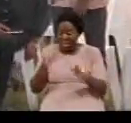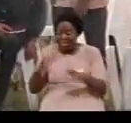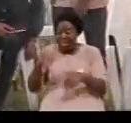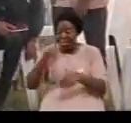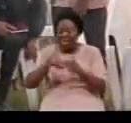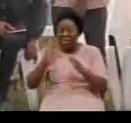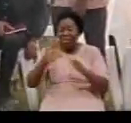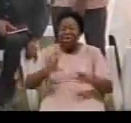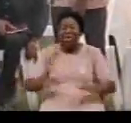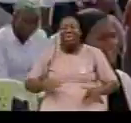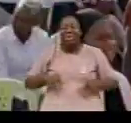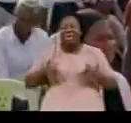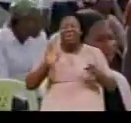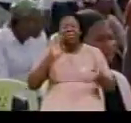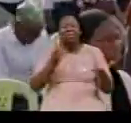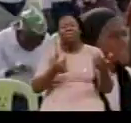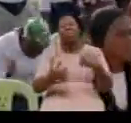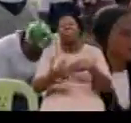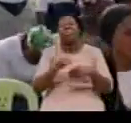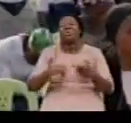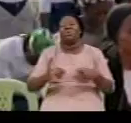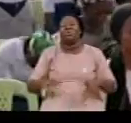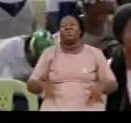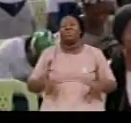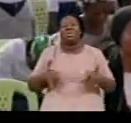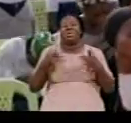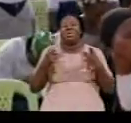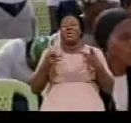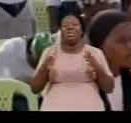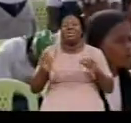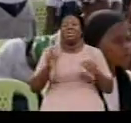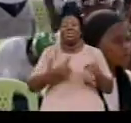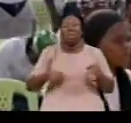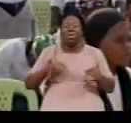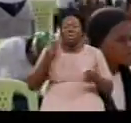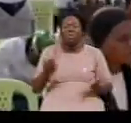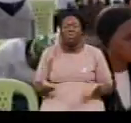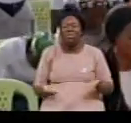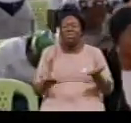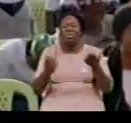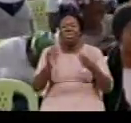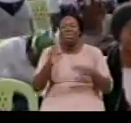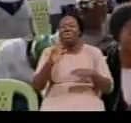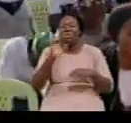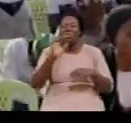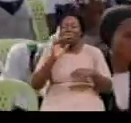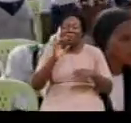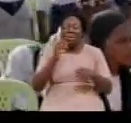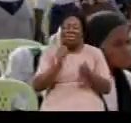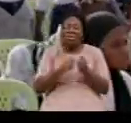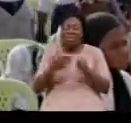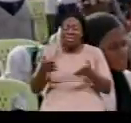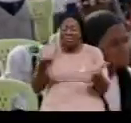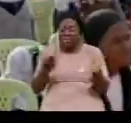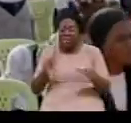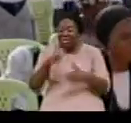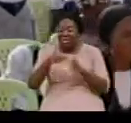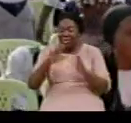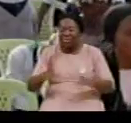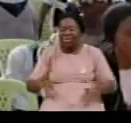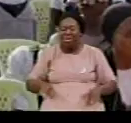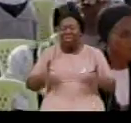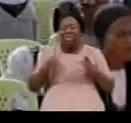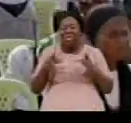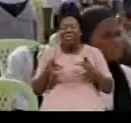we come back to life. The Lord will raise up your Lazarus. The Lord will raise up your hand. Is